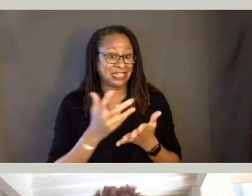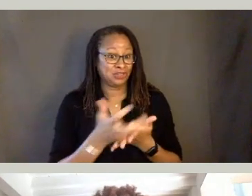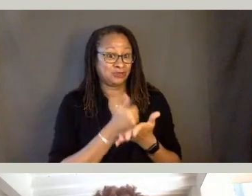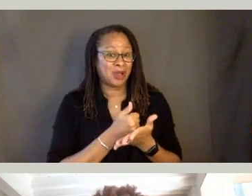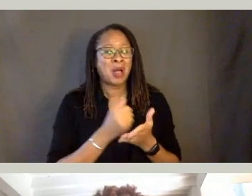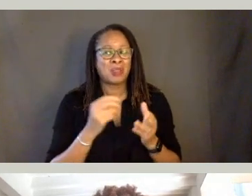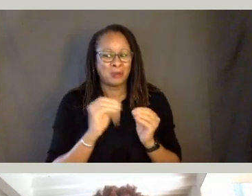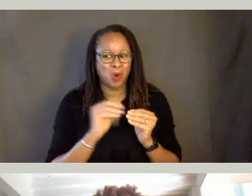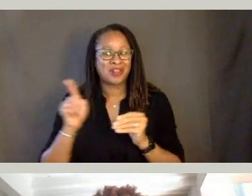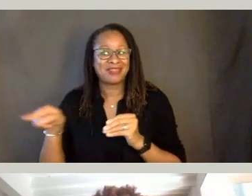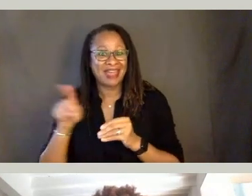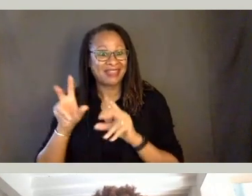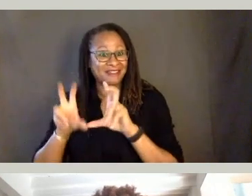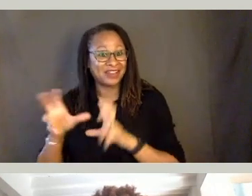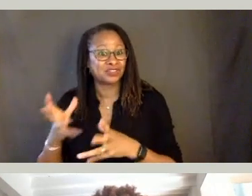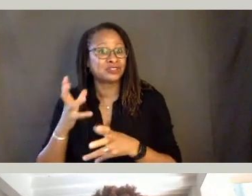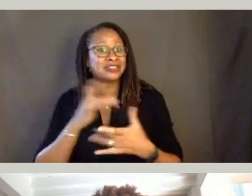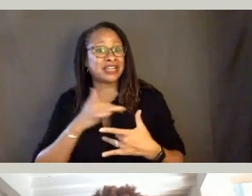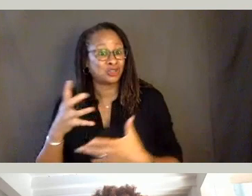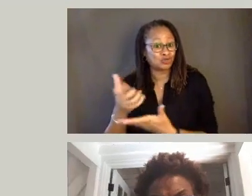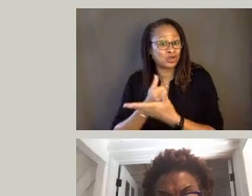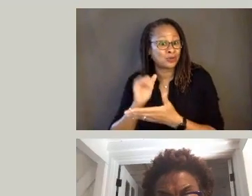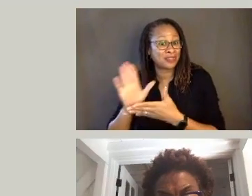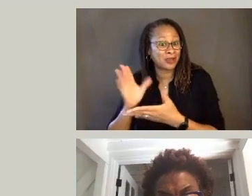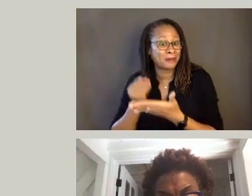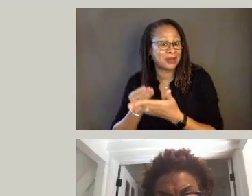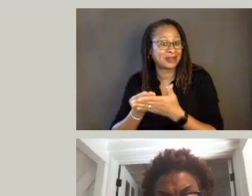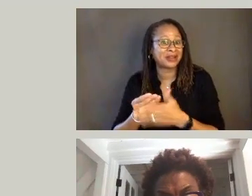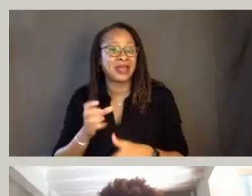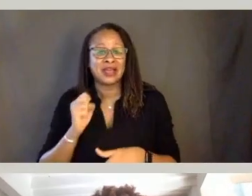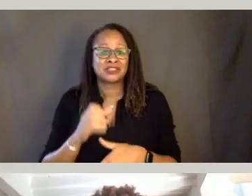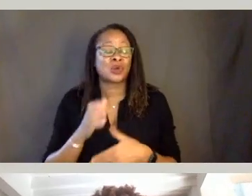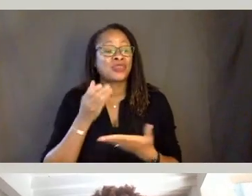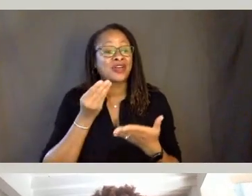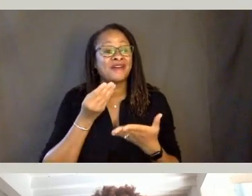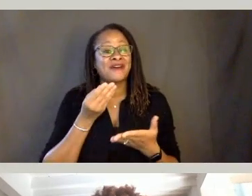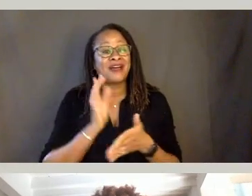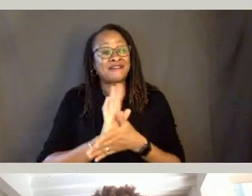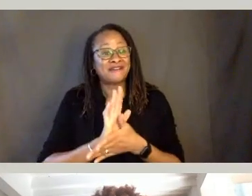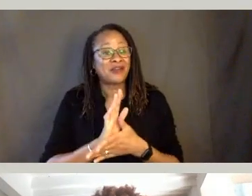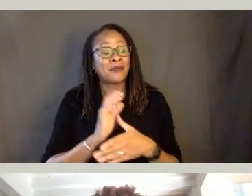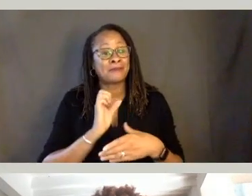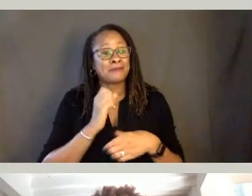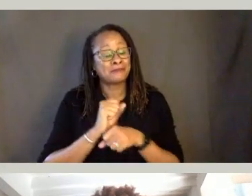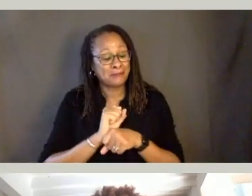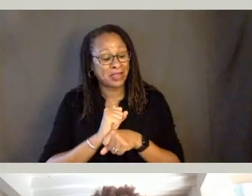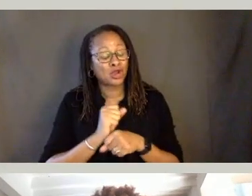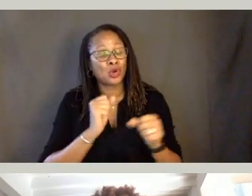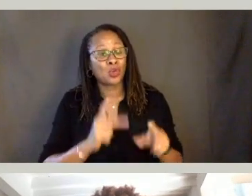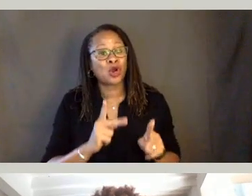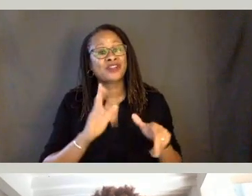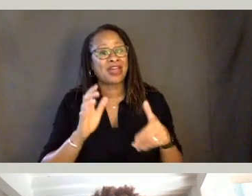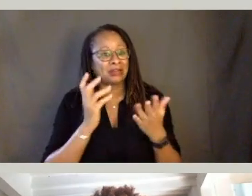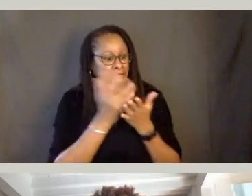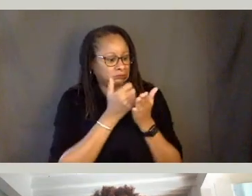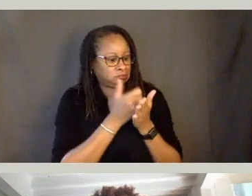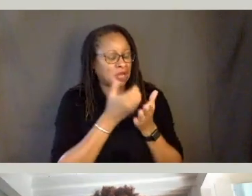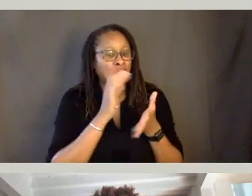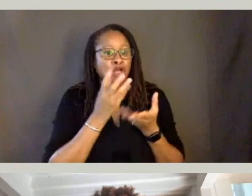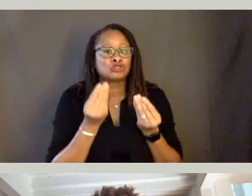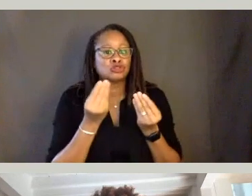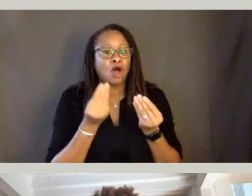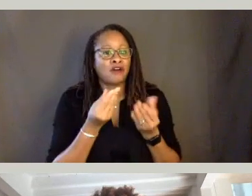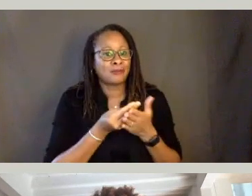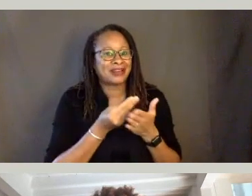recoup. And so we have argued that the filmmaker work that goes into raising soft money, which is this non-recoupable financing,